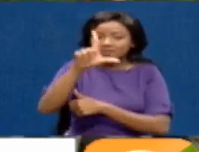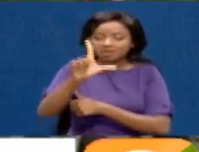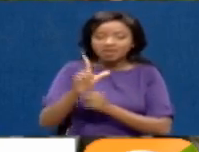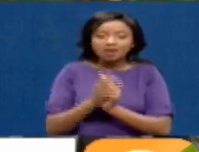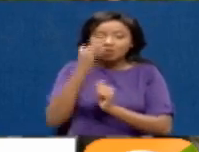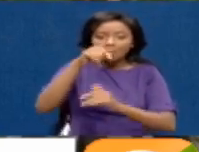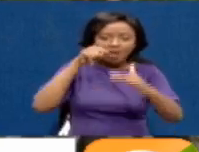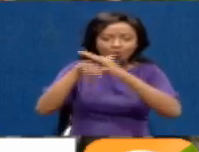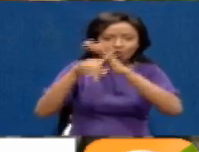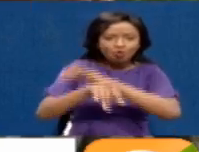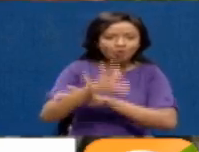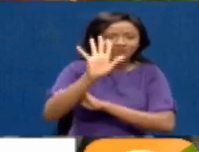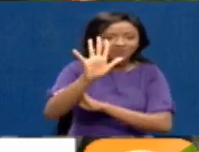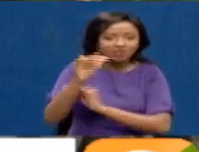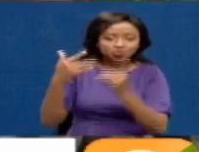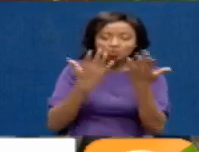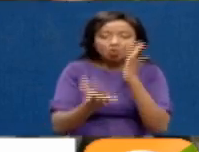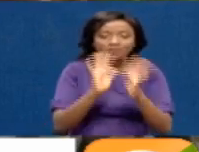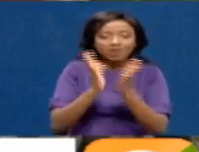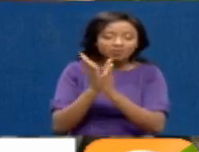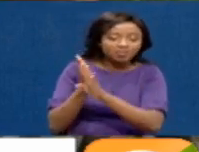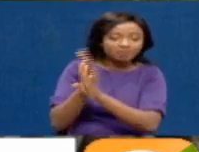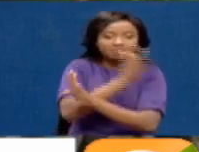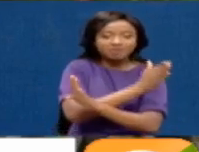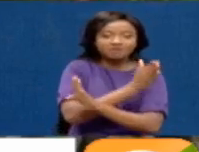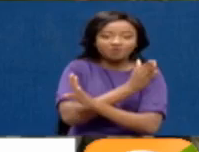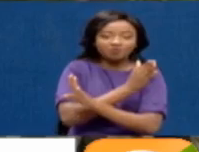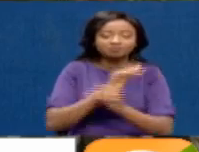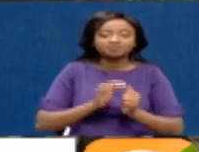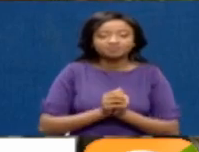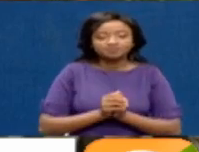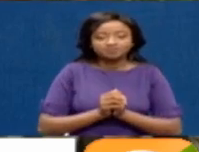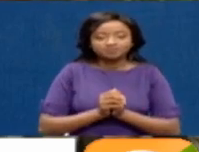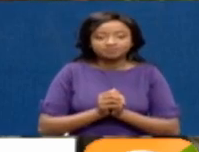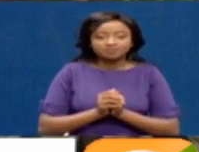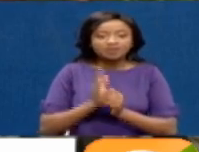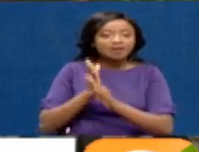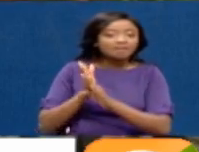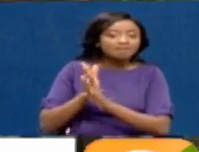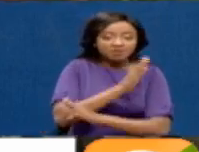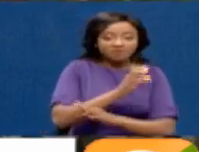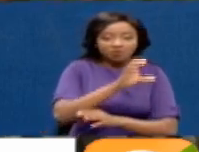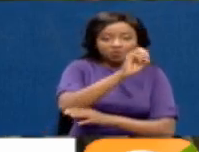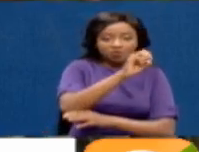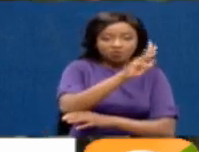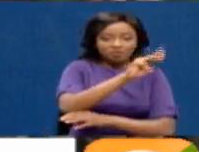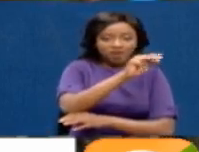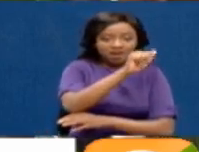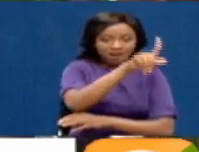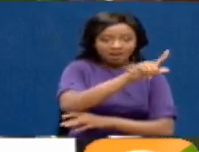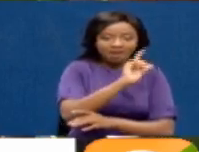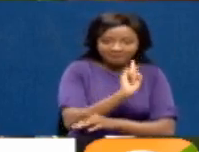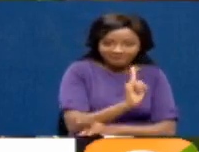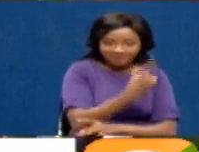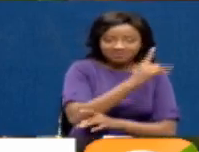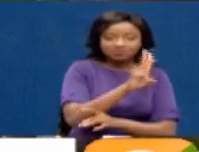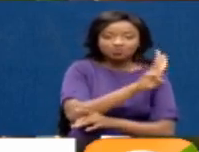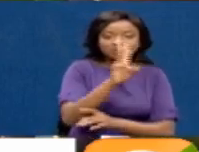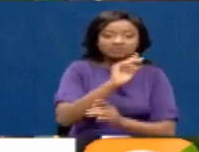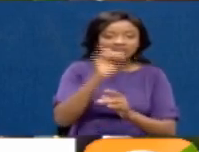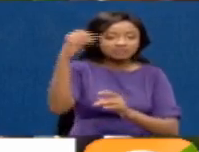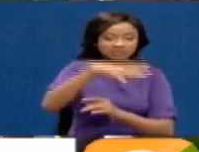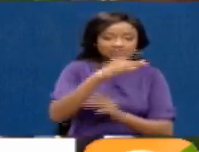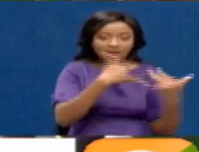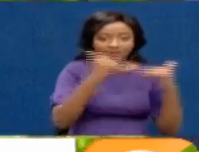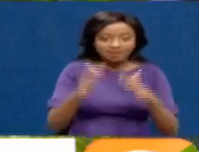goals to compel the SJAC Football Commission to a unanimous decision. Omala also became the first Western Stima player to bag